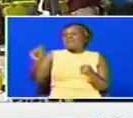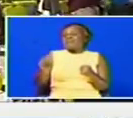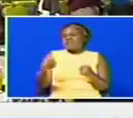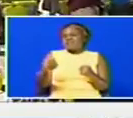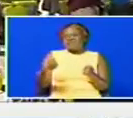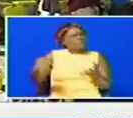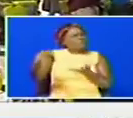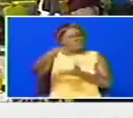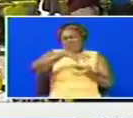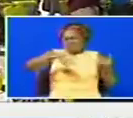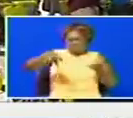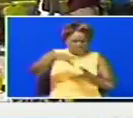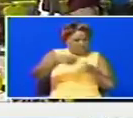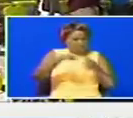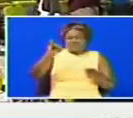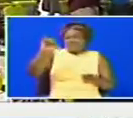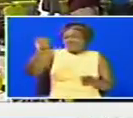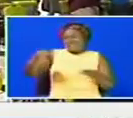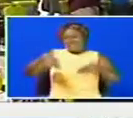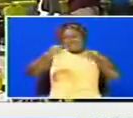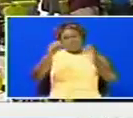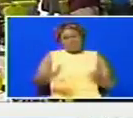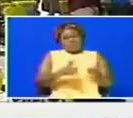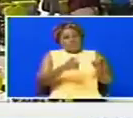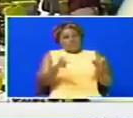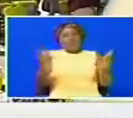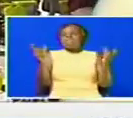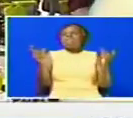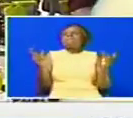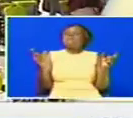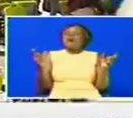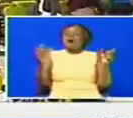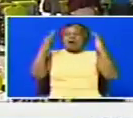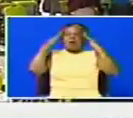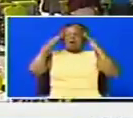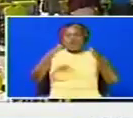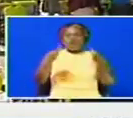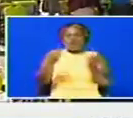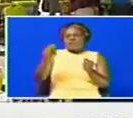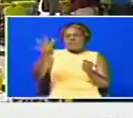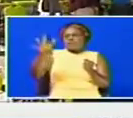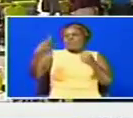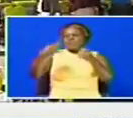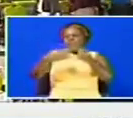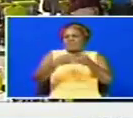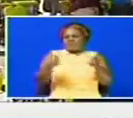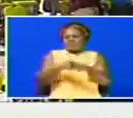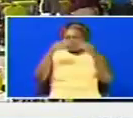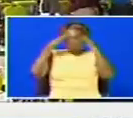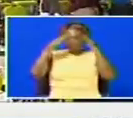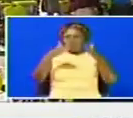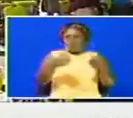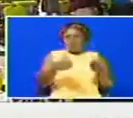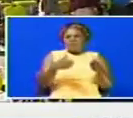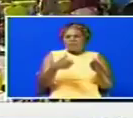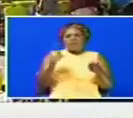bit of confusion there, but the IEBC chairman is blaming the media. He's saying they focused on the 48% that he announced. They also focused